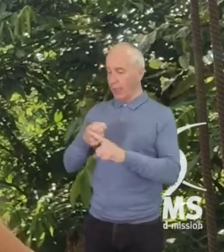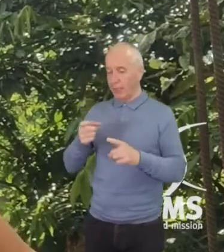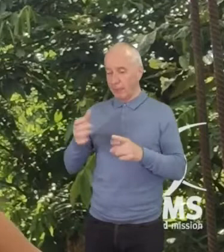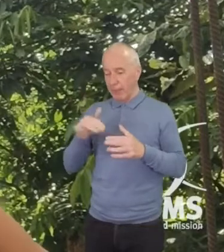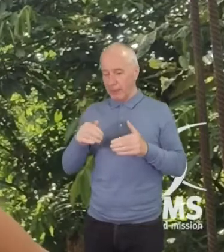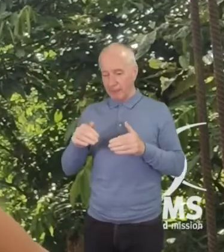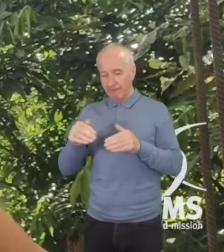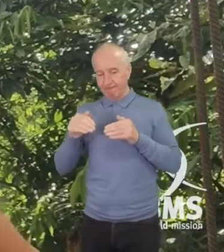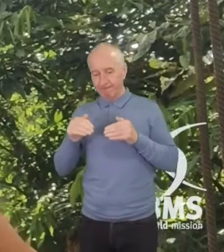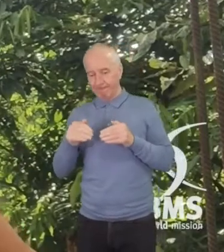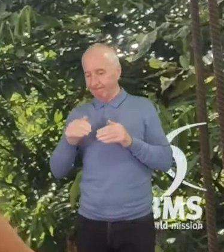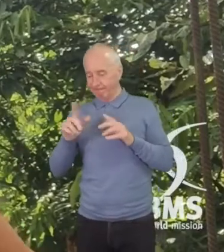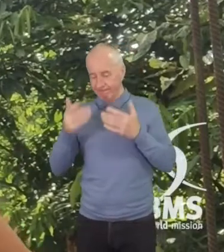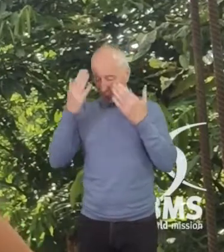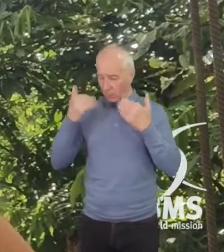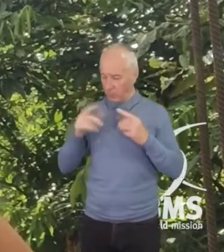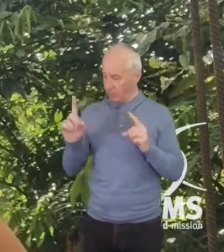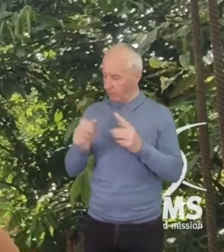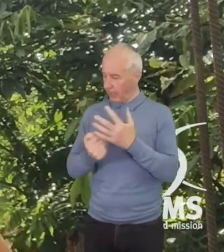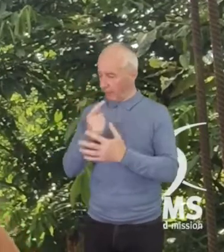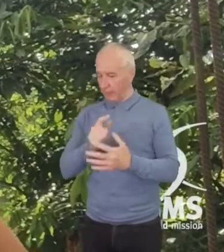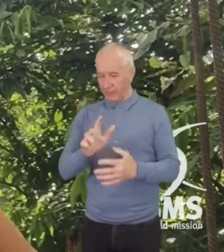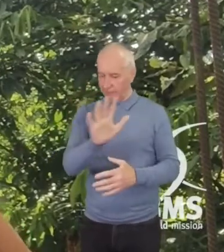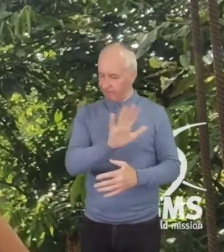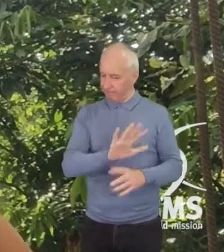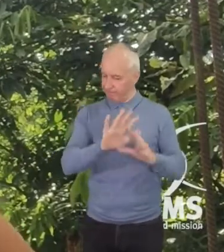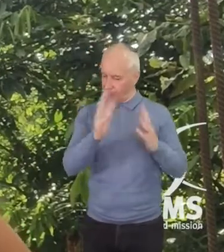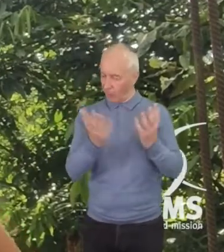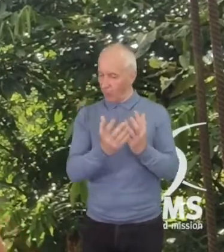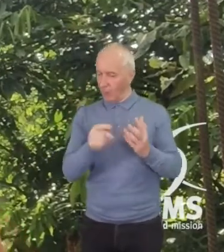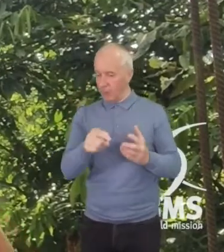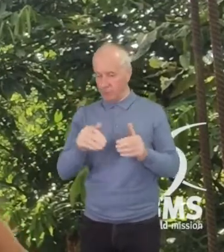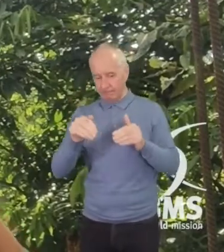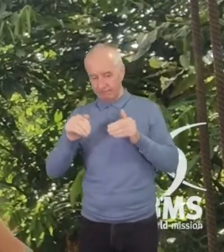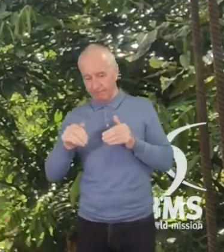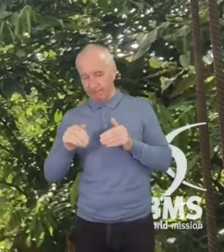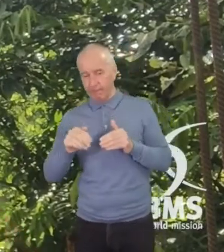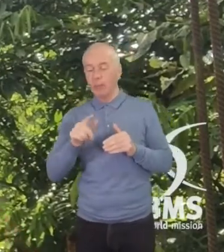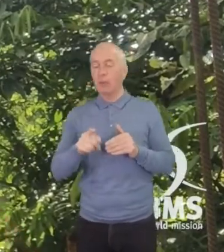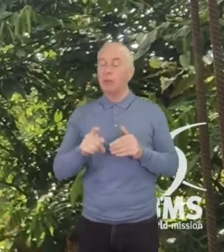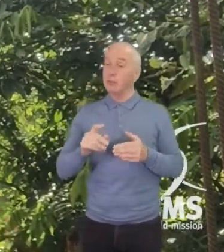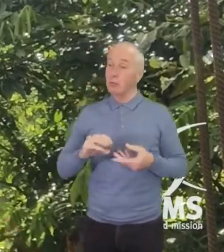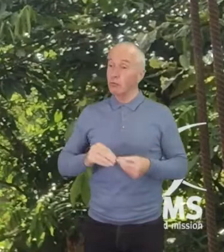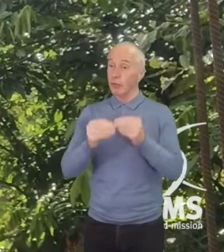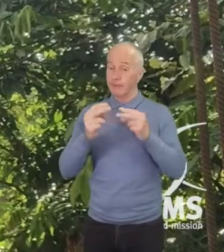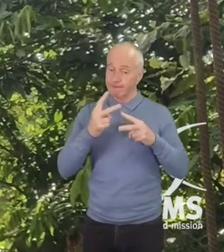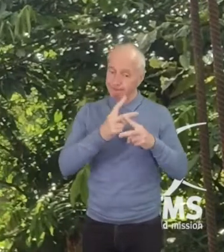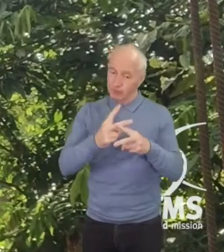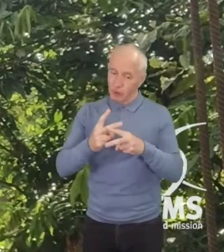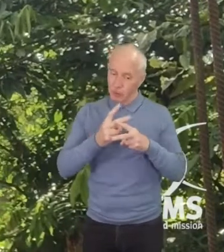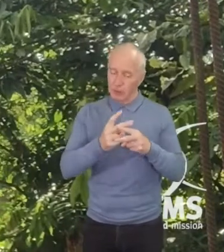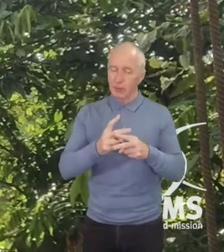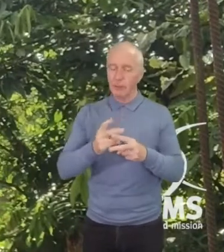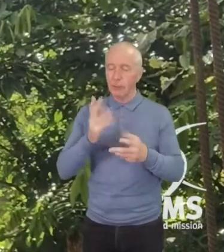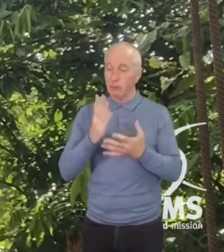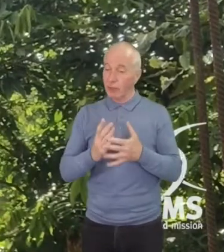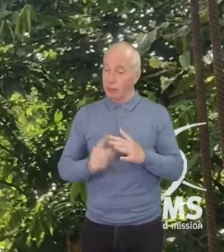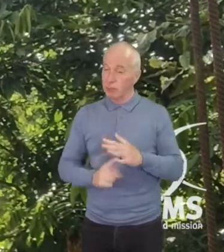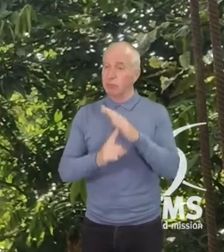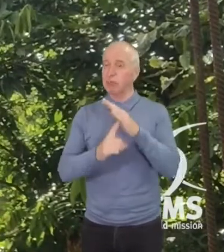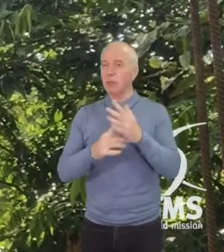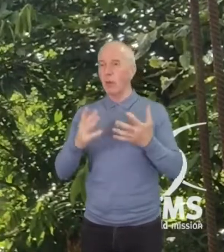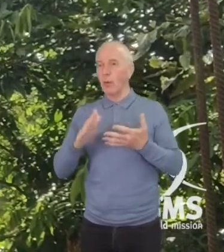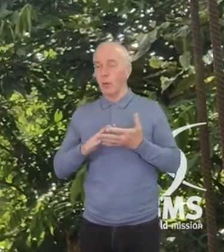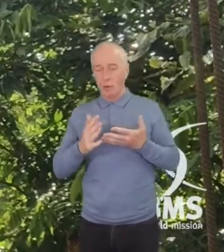our bad stewardship, so it's still possible to think that creation stewardship is something that we can choose to opt into or opt out